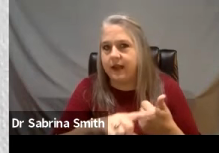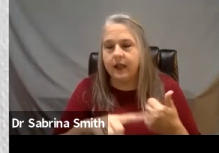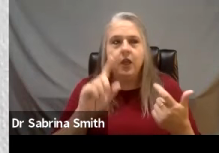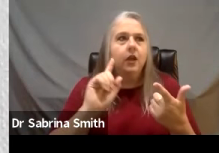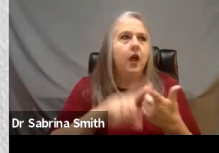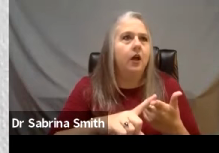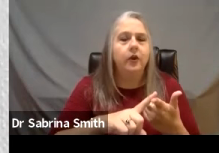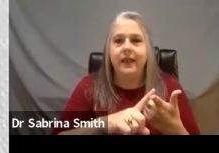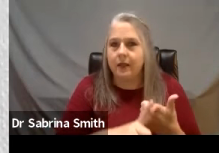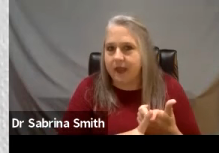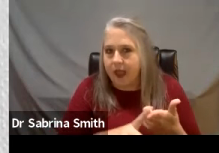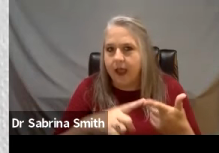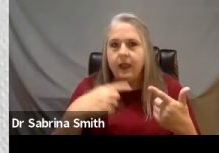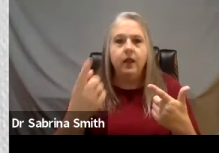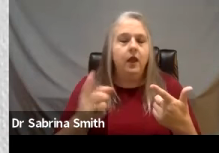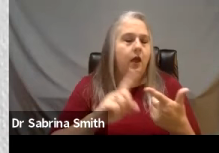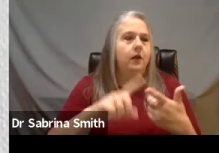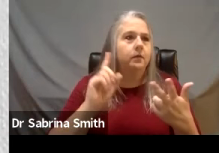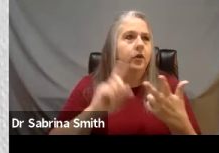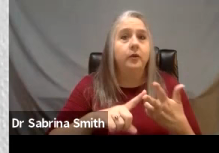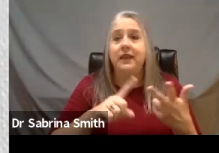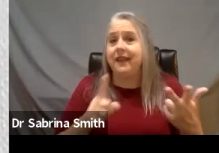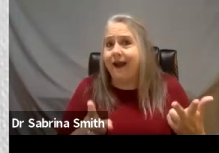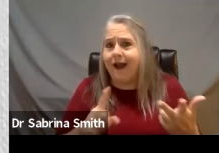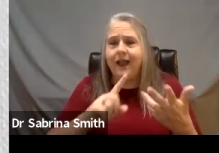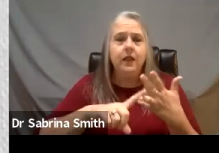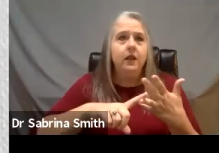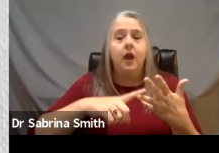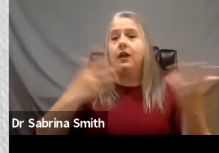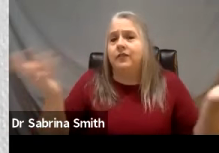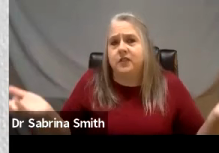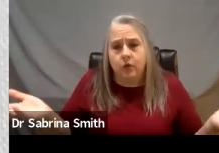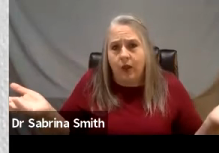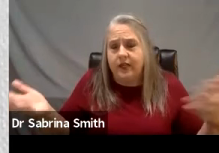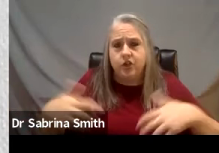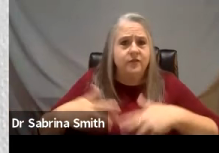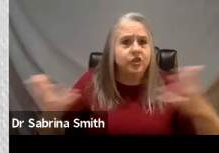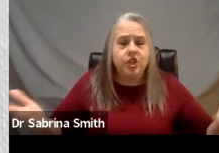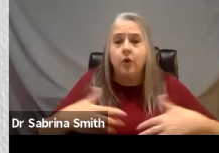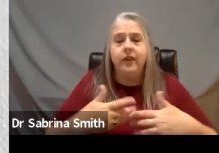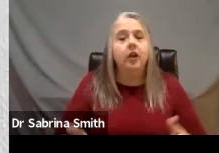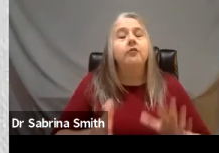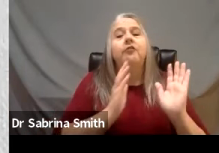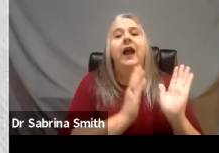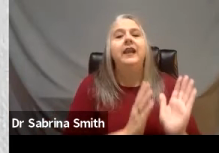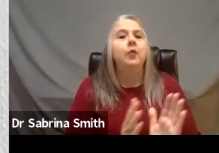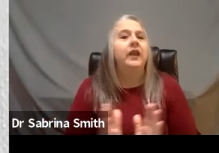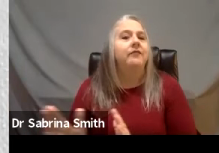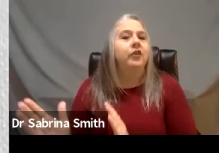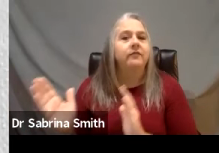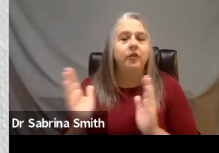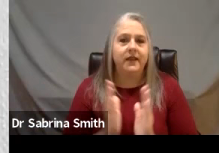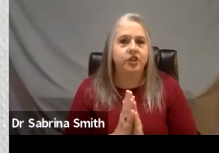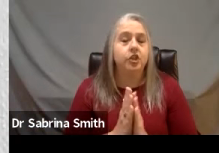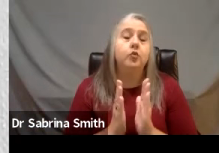go to where they have the NIC, go to EIPA, go to BEI, If it's a quality assurance in Virginia, go there. Find out